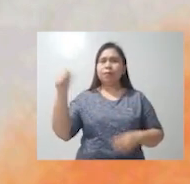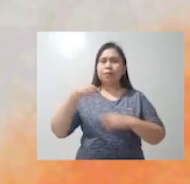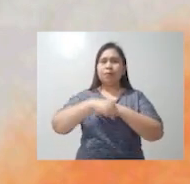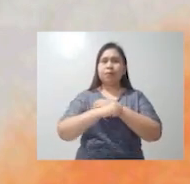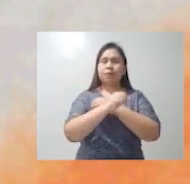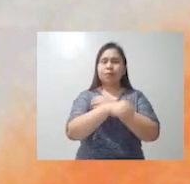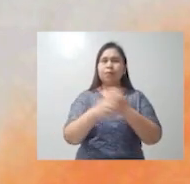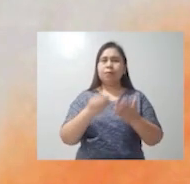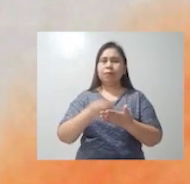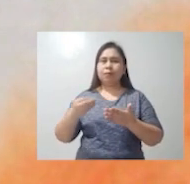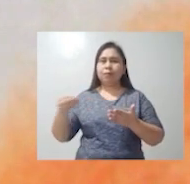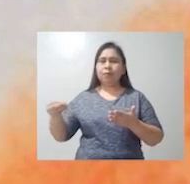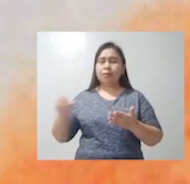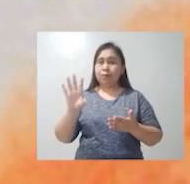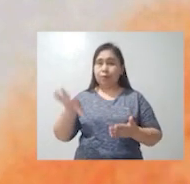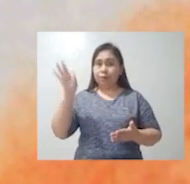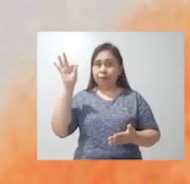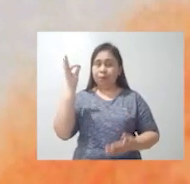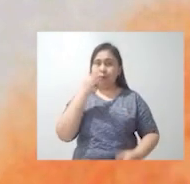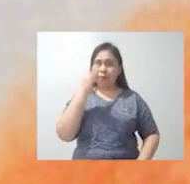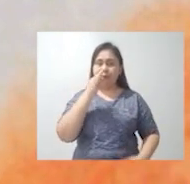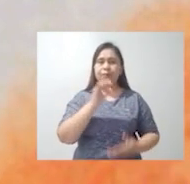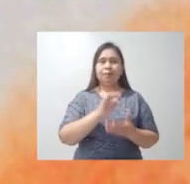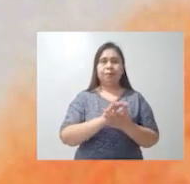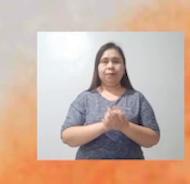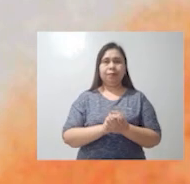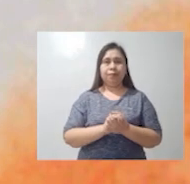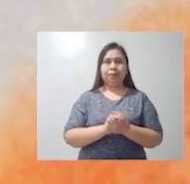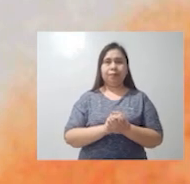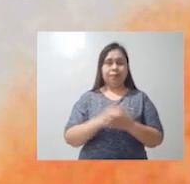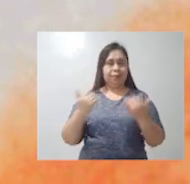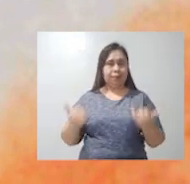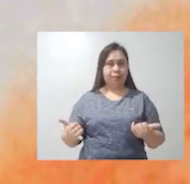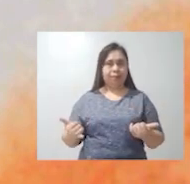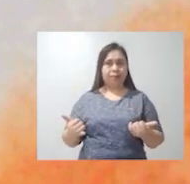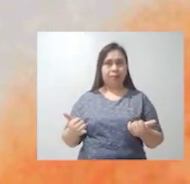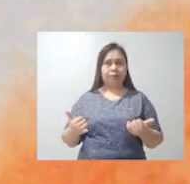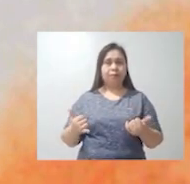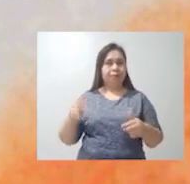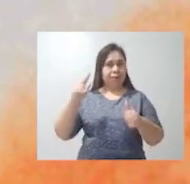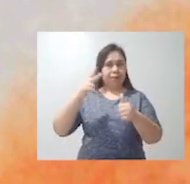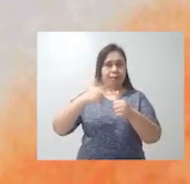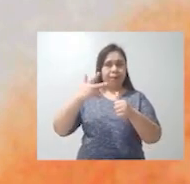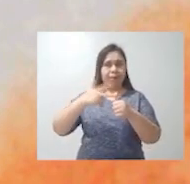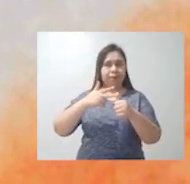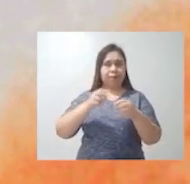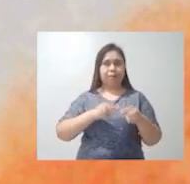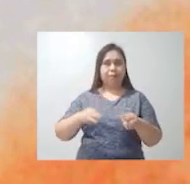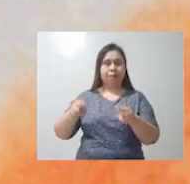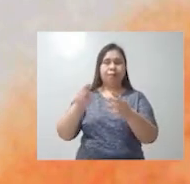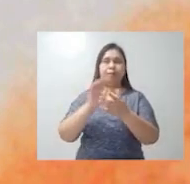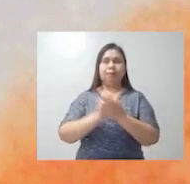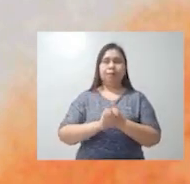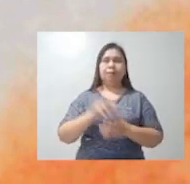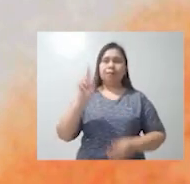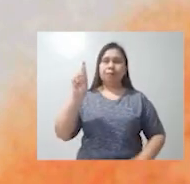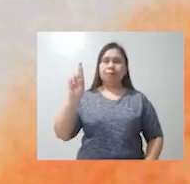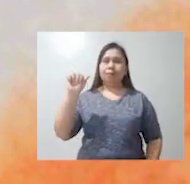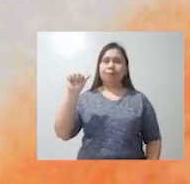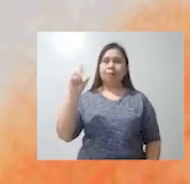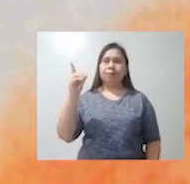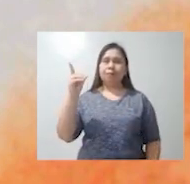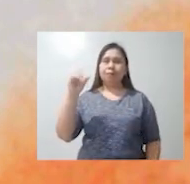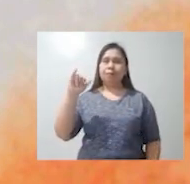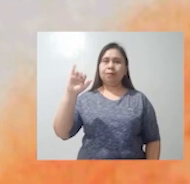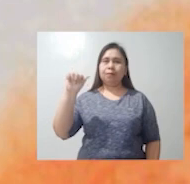find food all year round. This time, we will discuss the mode of heat transfer, which is radiation. Any idea